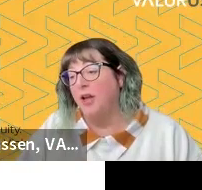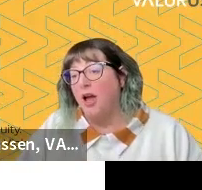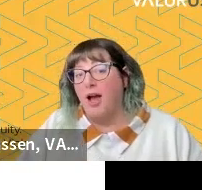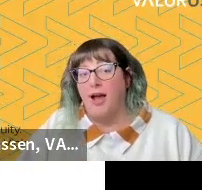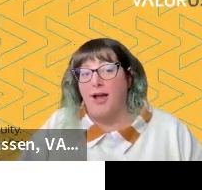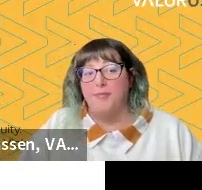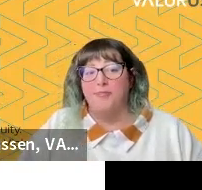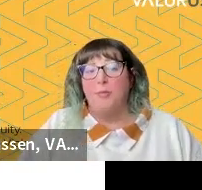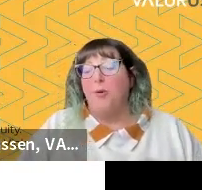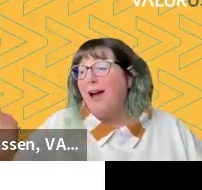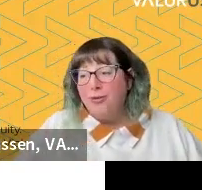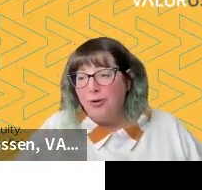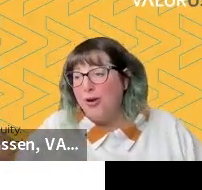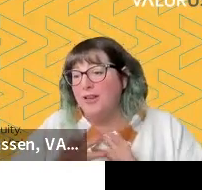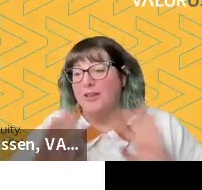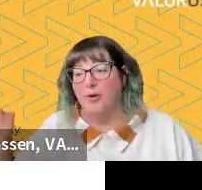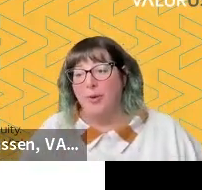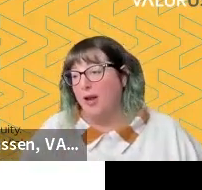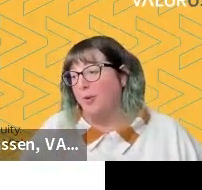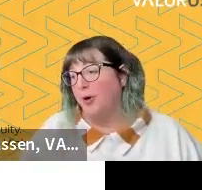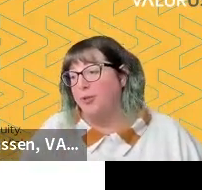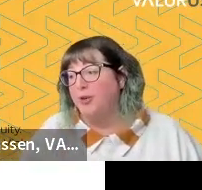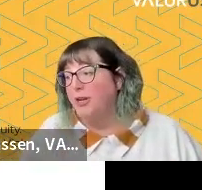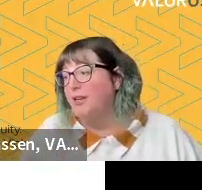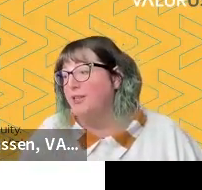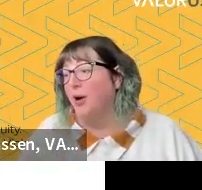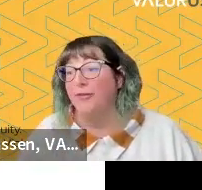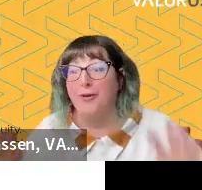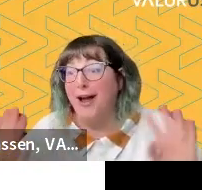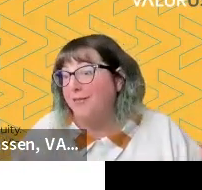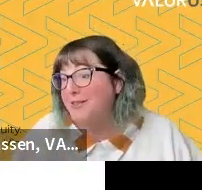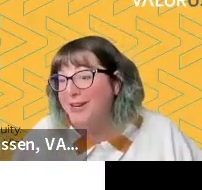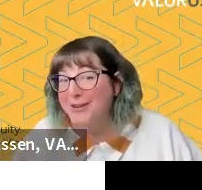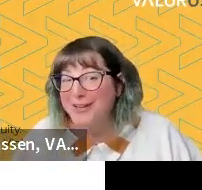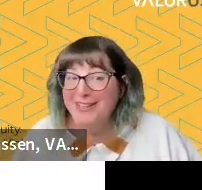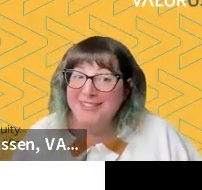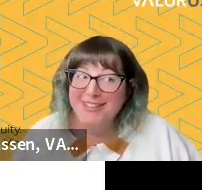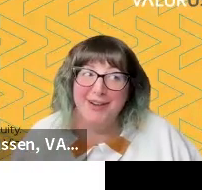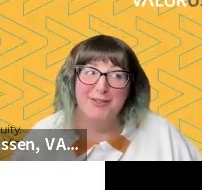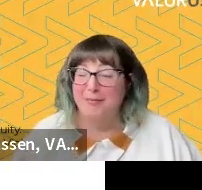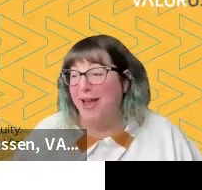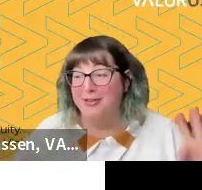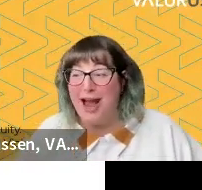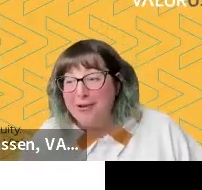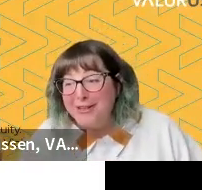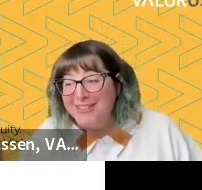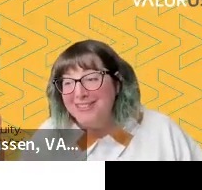Center. But we have the recordings, they'll remain up in perpetuity. So if you have somebody who needs, some extra hours